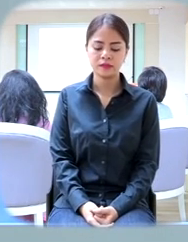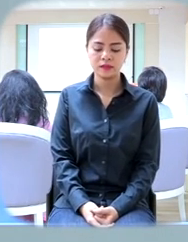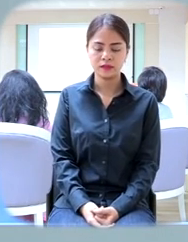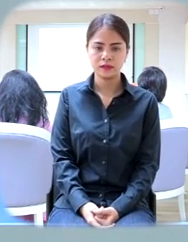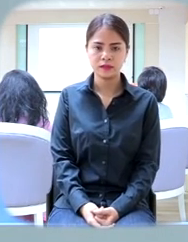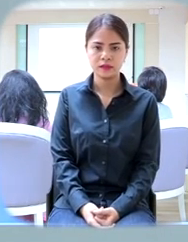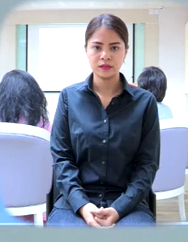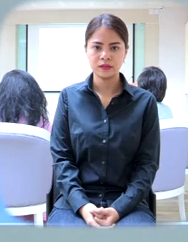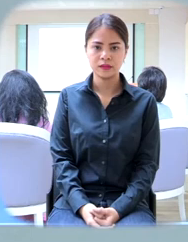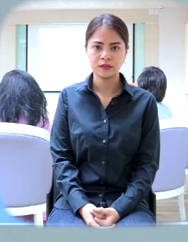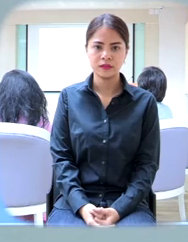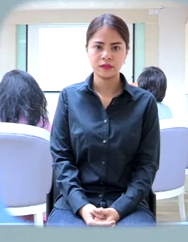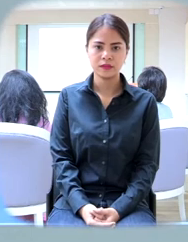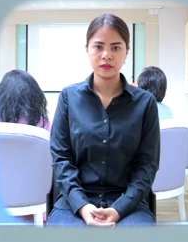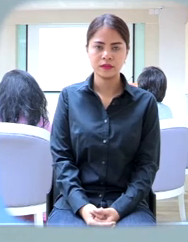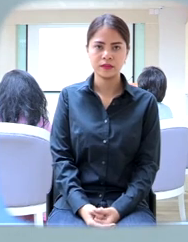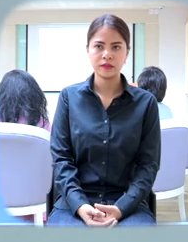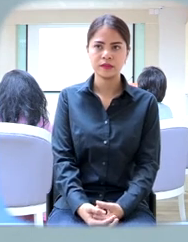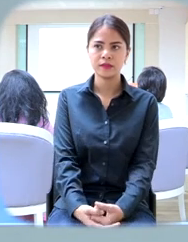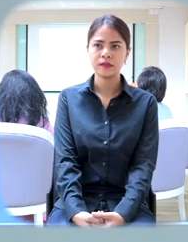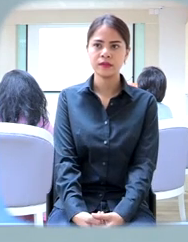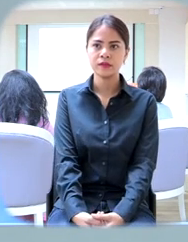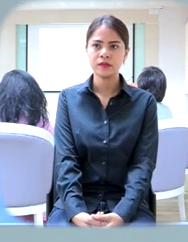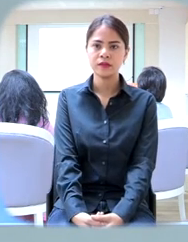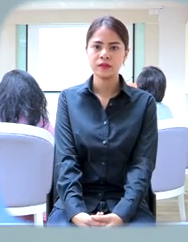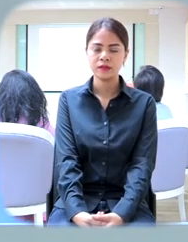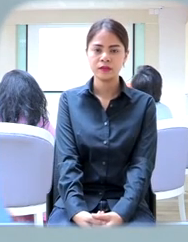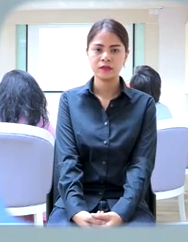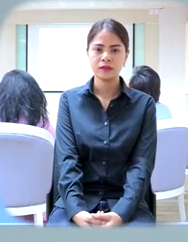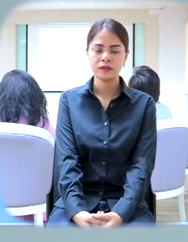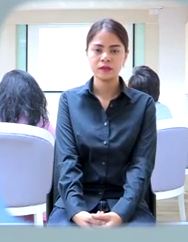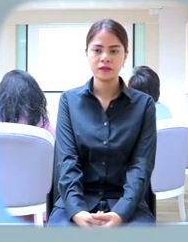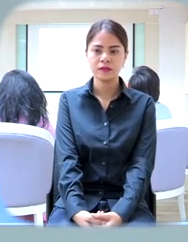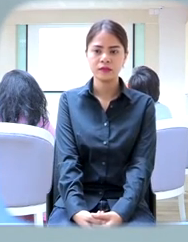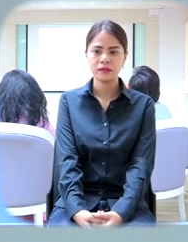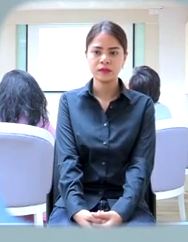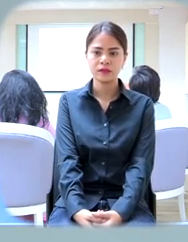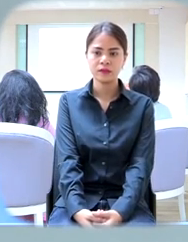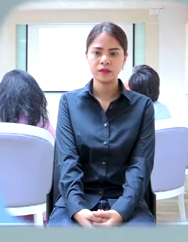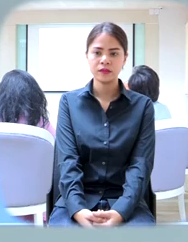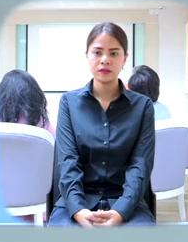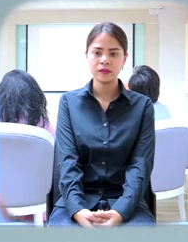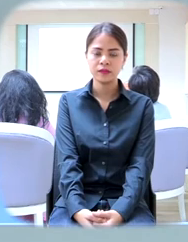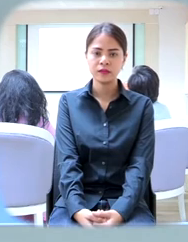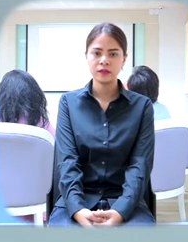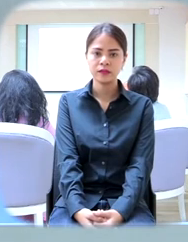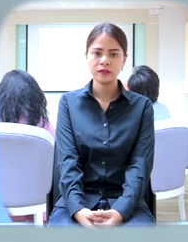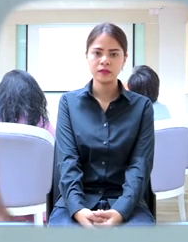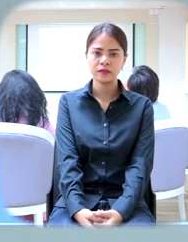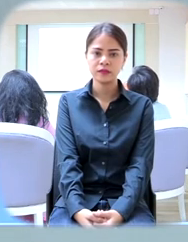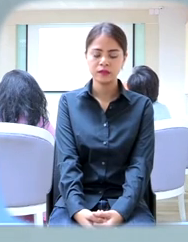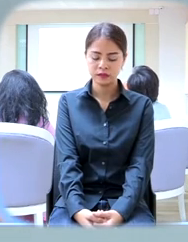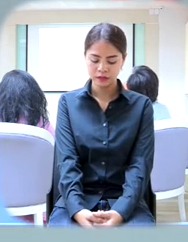are no longer used as references. So the choice of literature, the use of